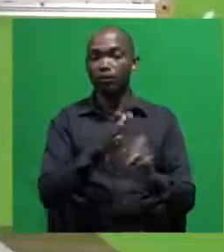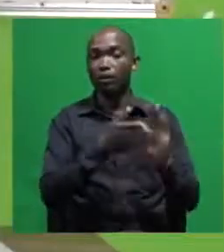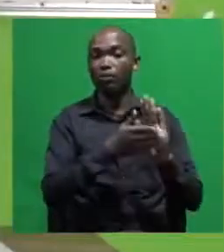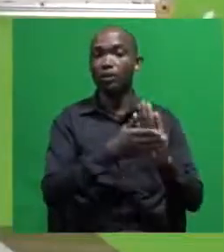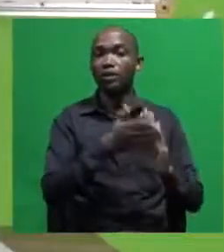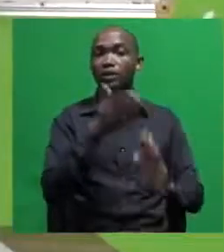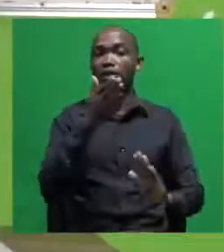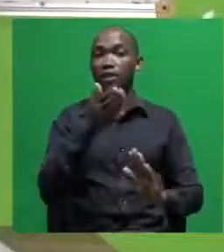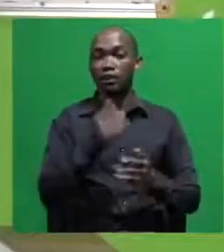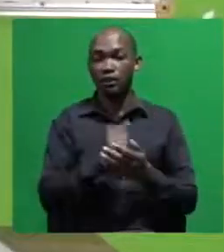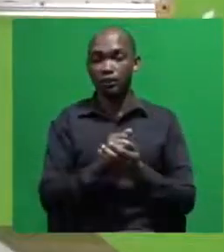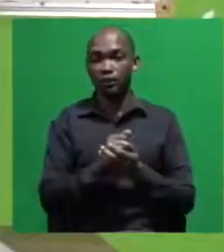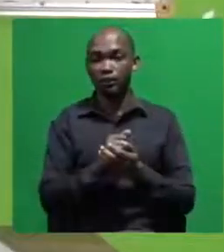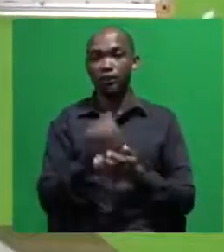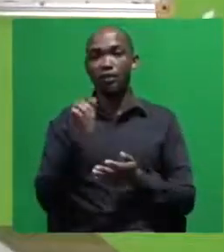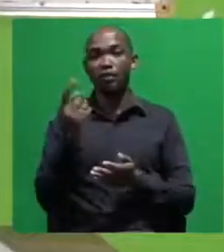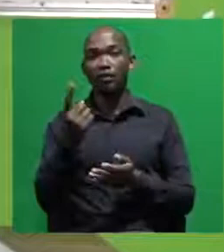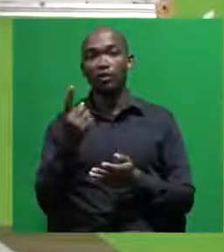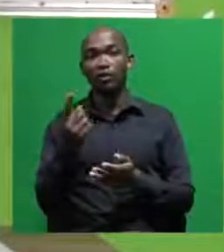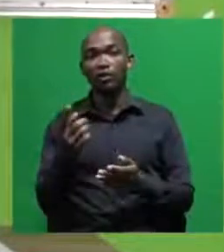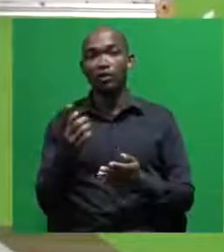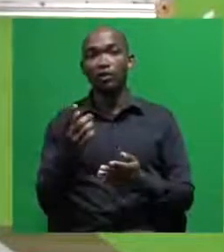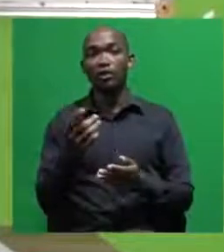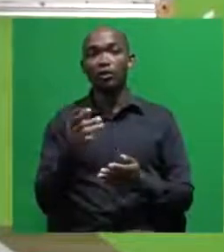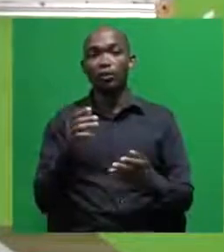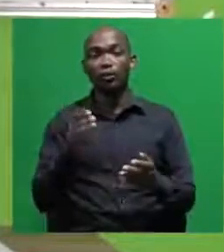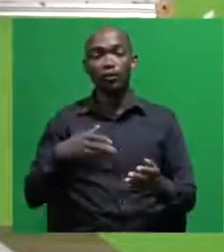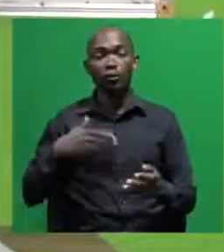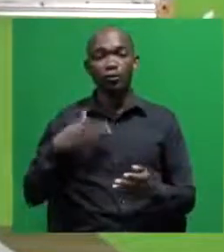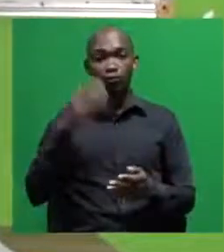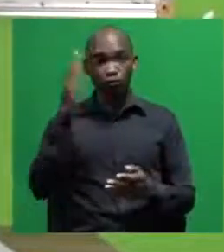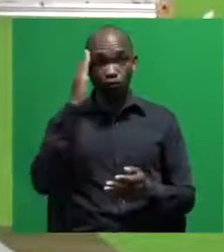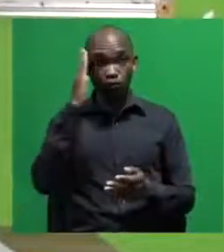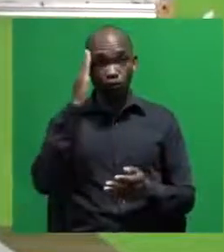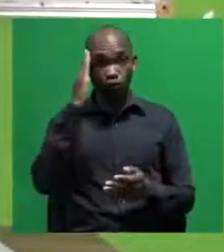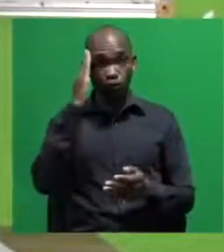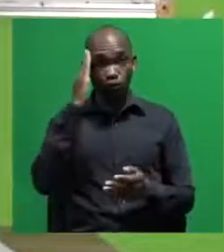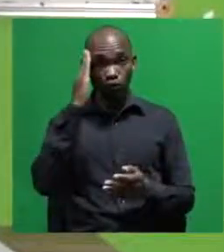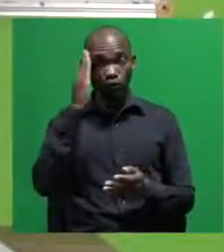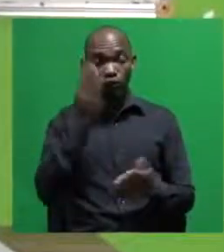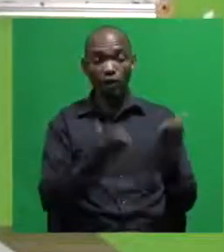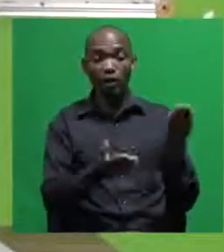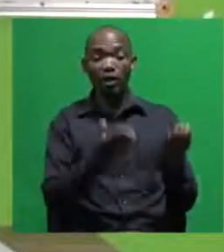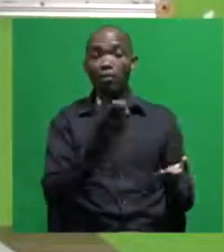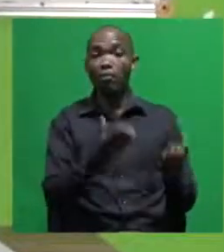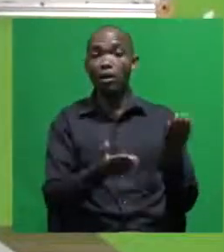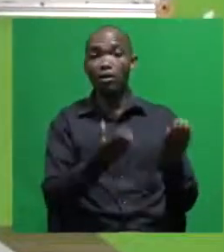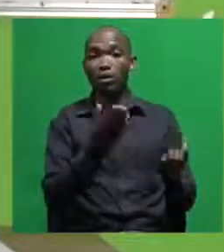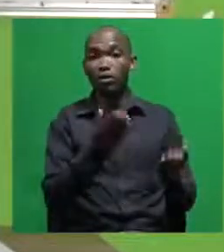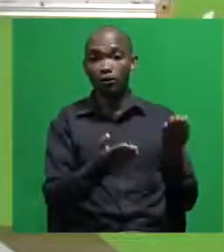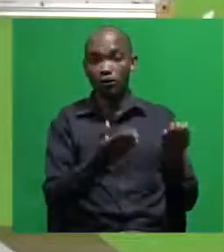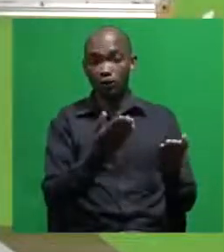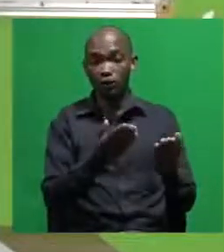by starting, first of all, we have to know the